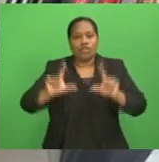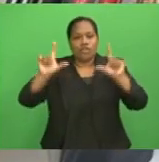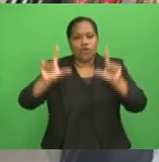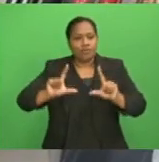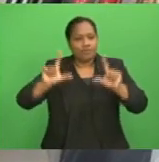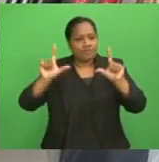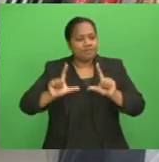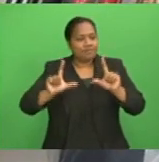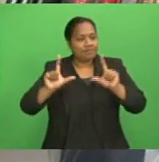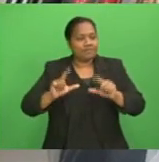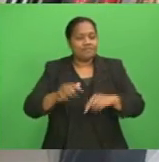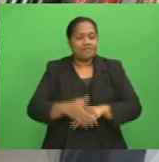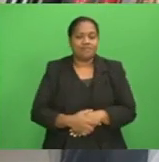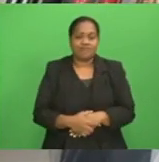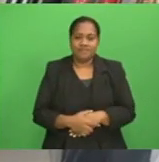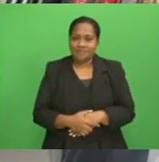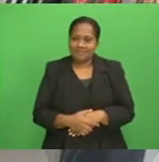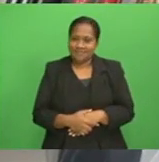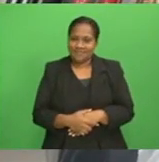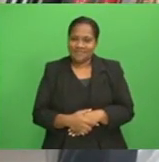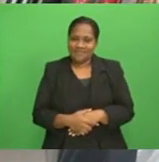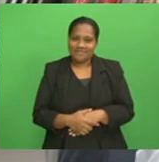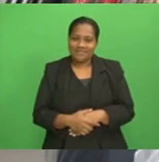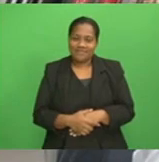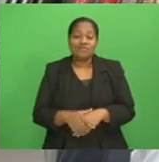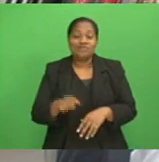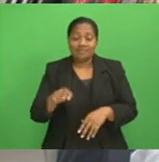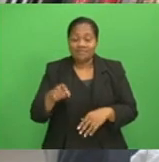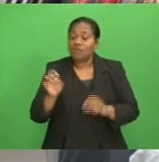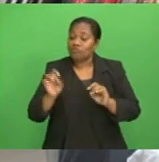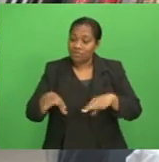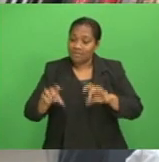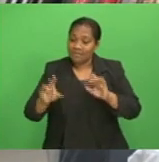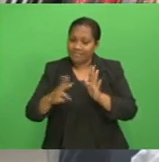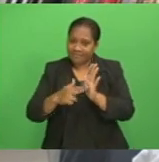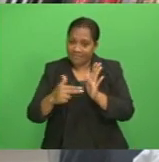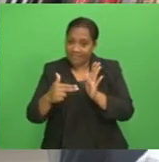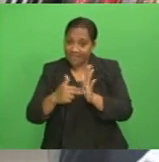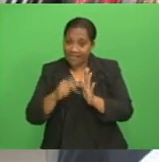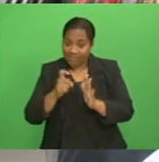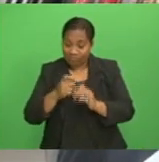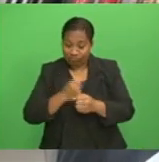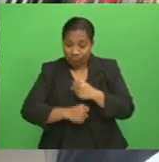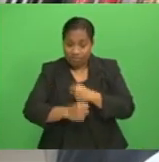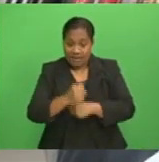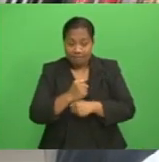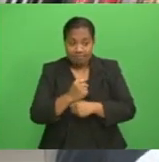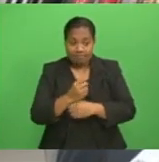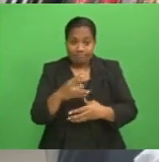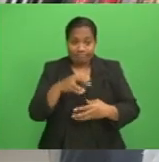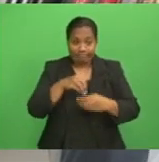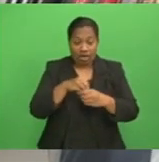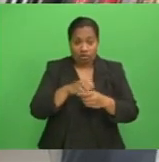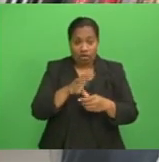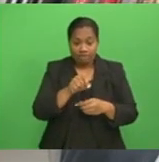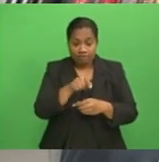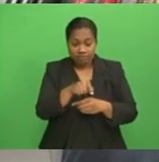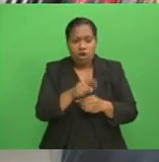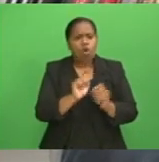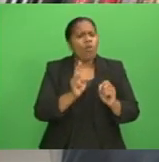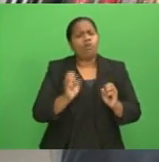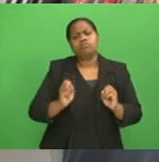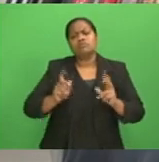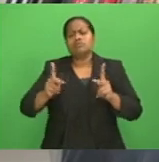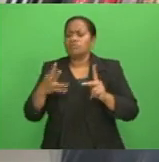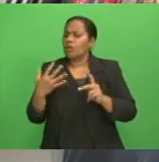discussions with Australia and New Zealand when if we become part of the bubble, what are the opportunities there for